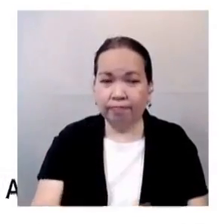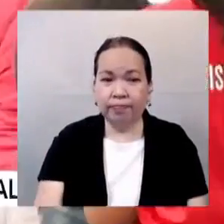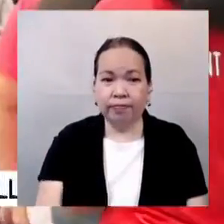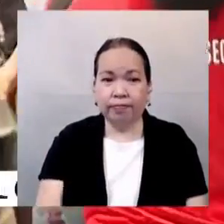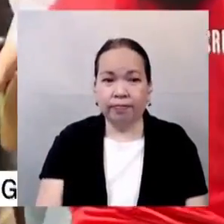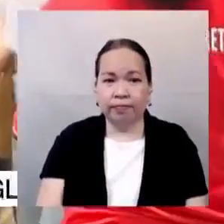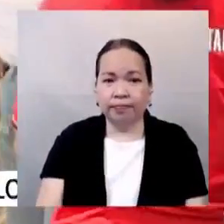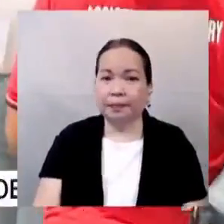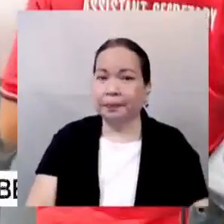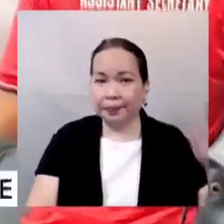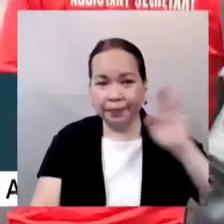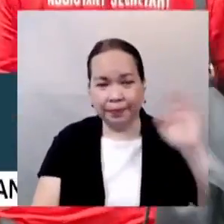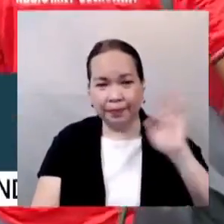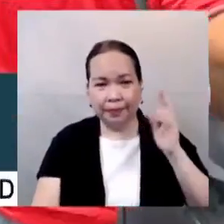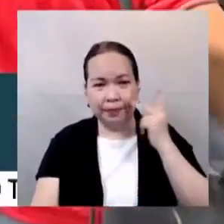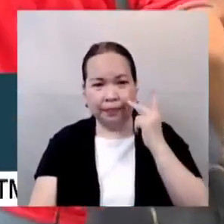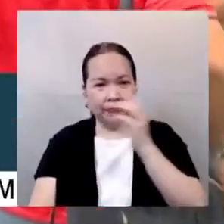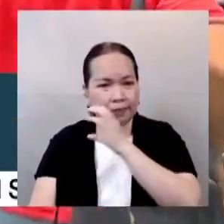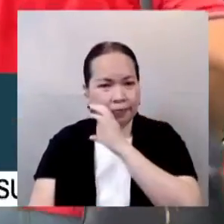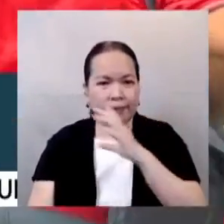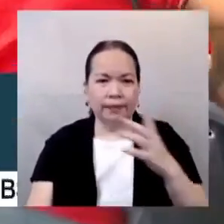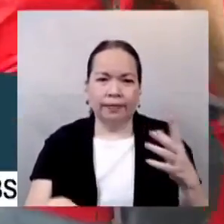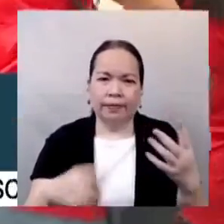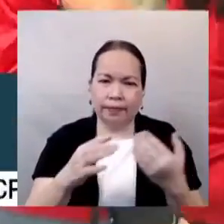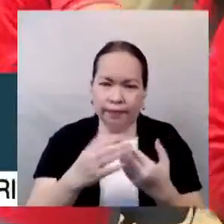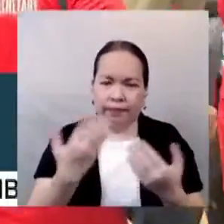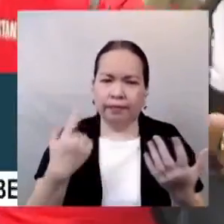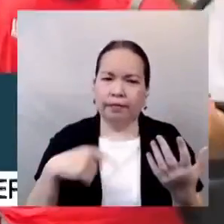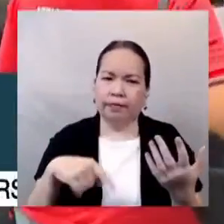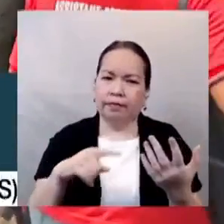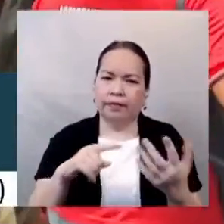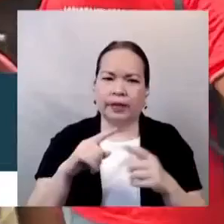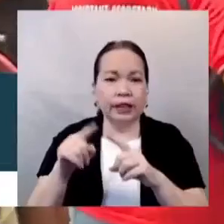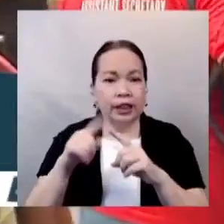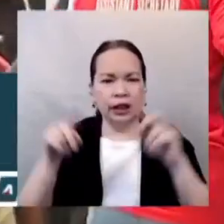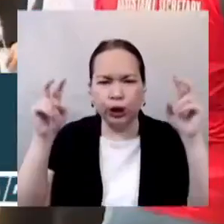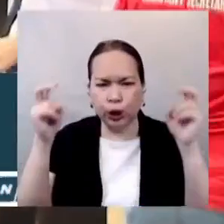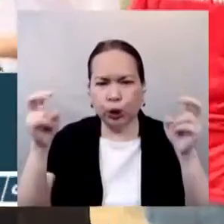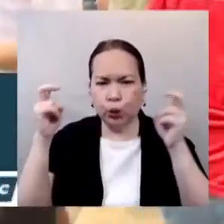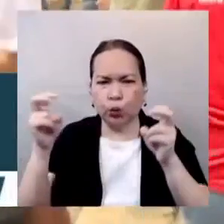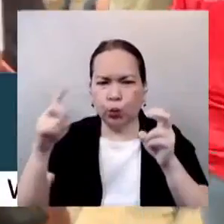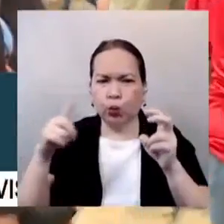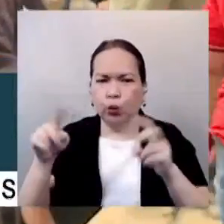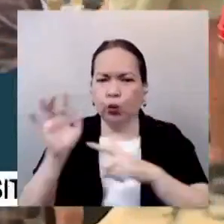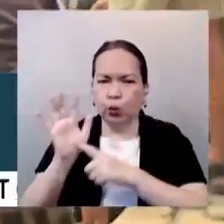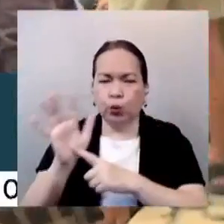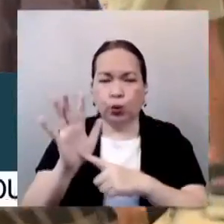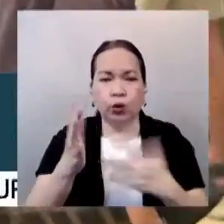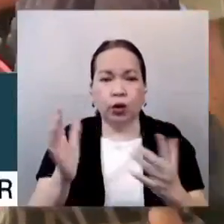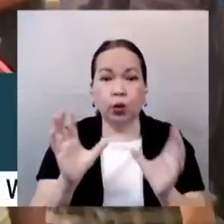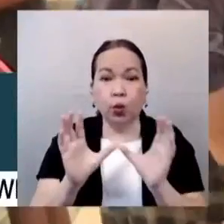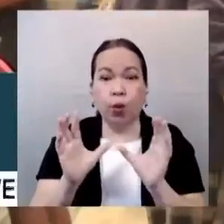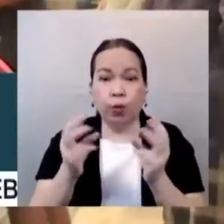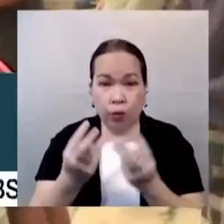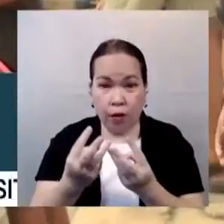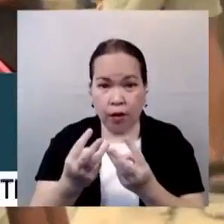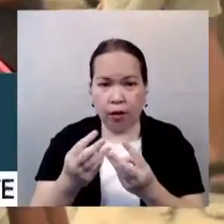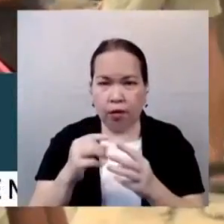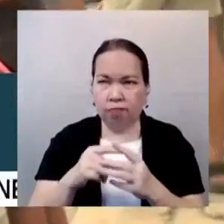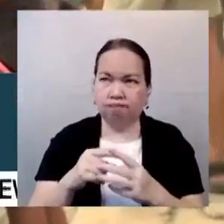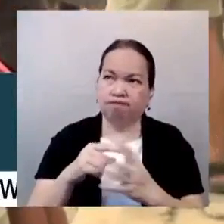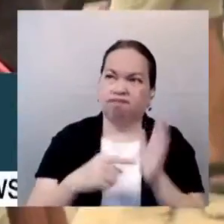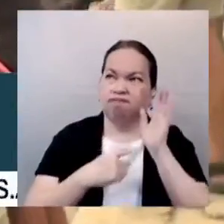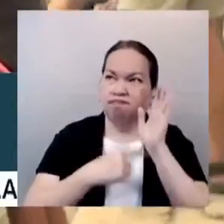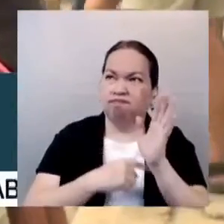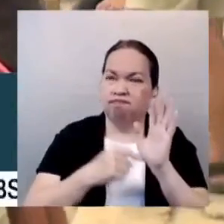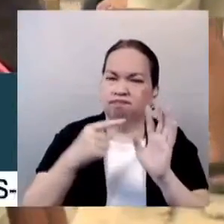Hi, Carmina. Gut issues dominate the protest action of various progressive groups gathered here on Commonwealth Avenue against